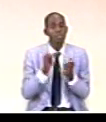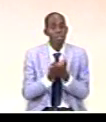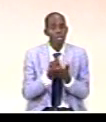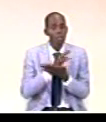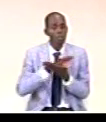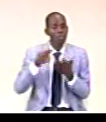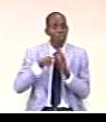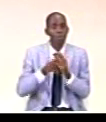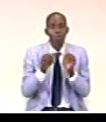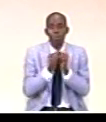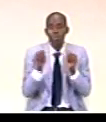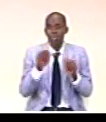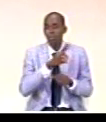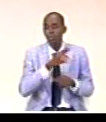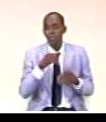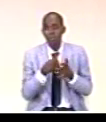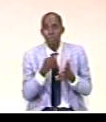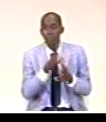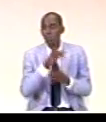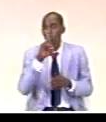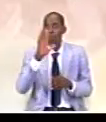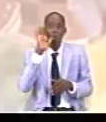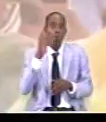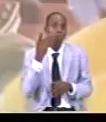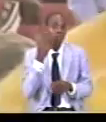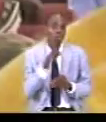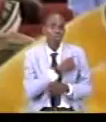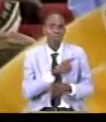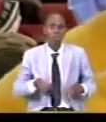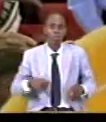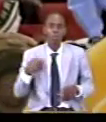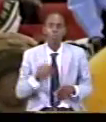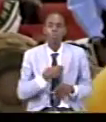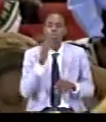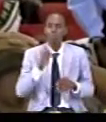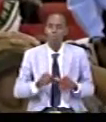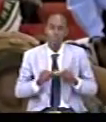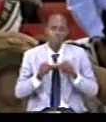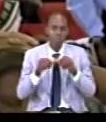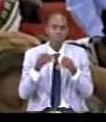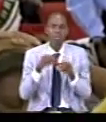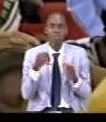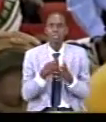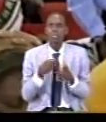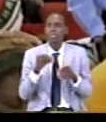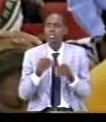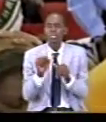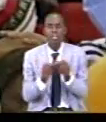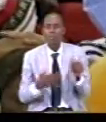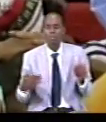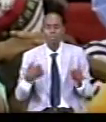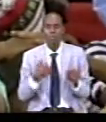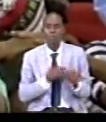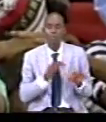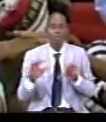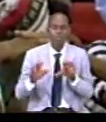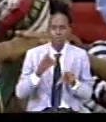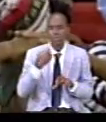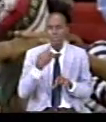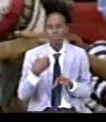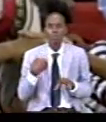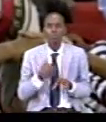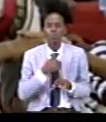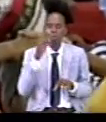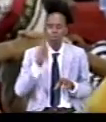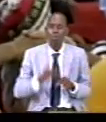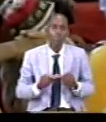must continue the way we started. That spirit of humility, moderation in everything, the Lord said, we must continue as we